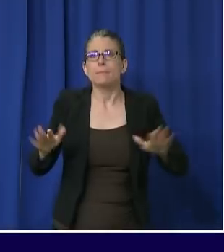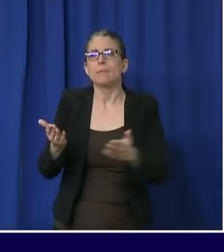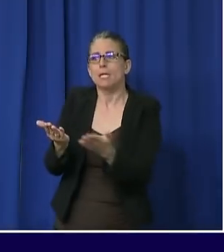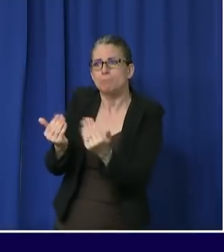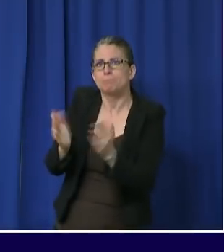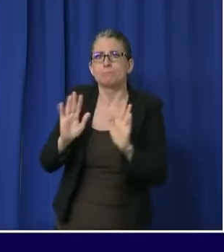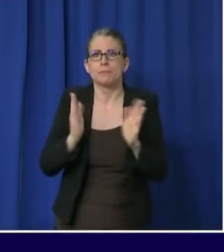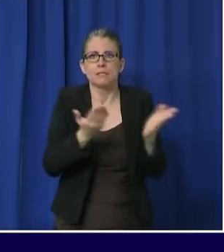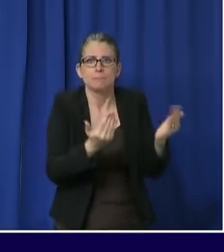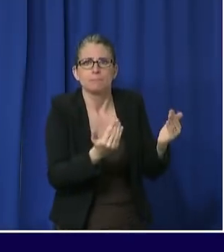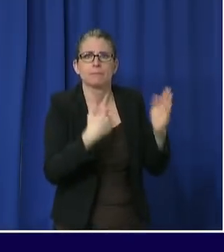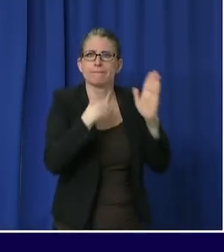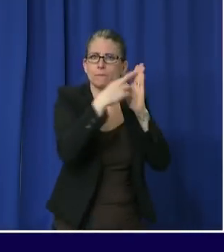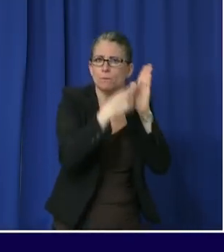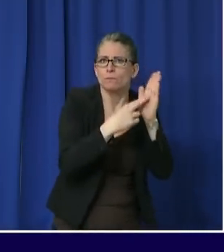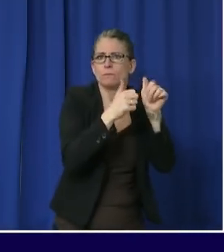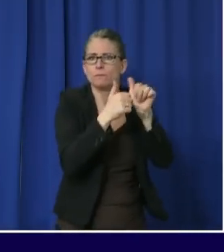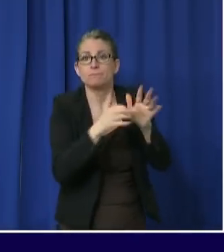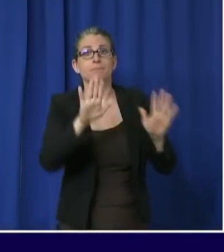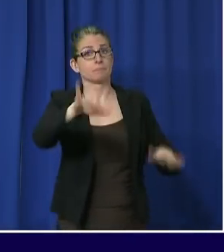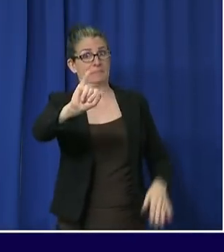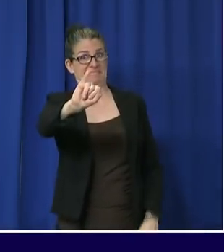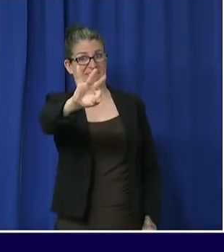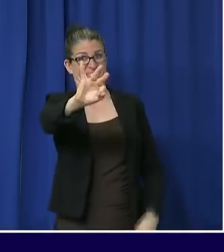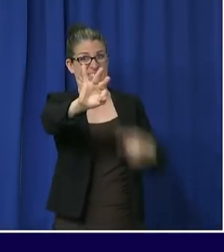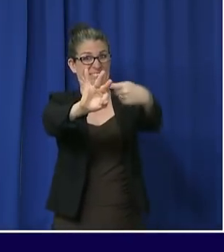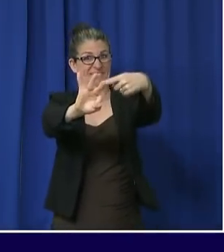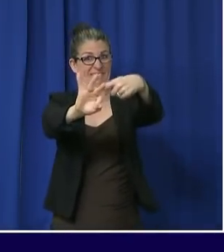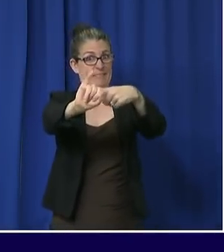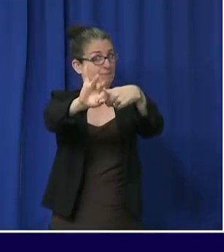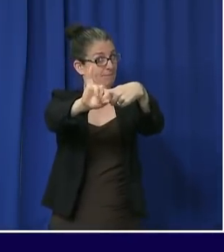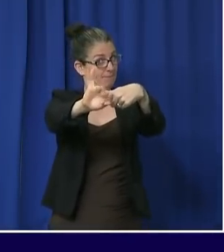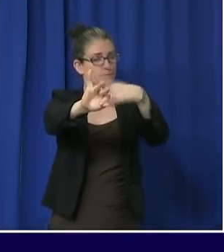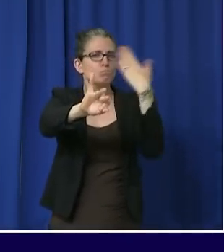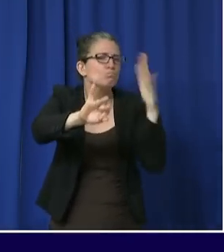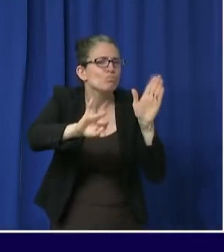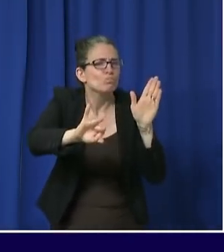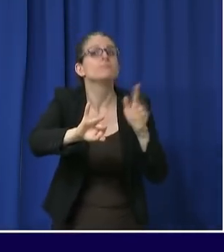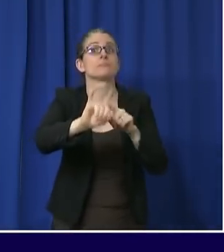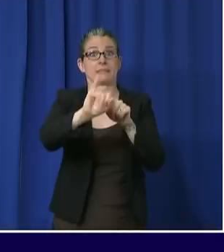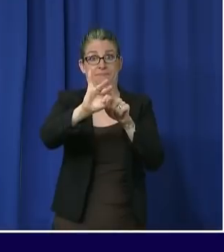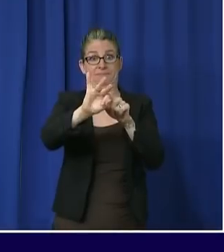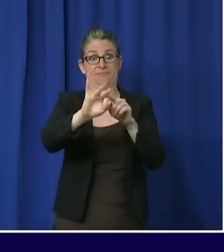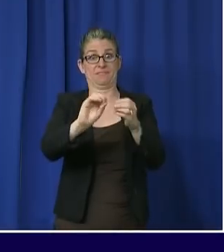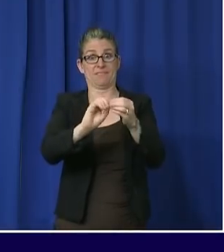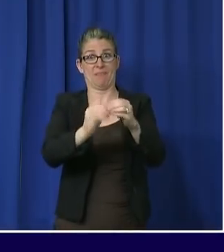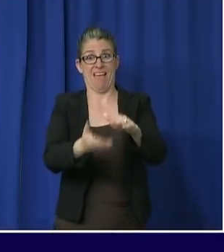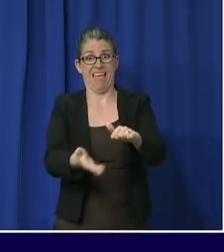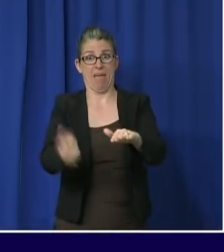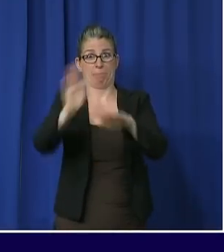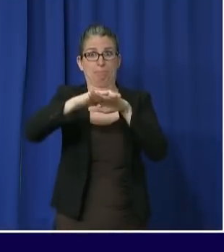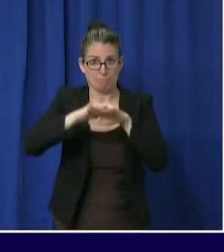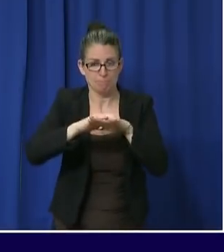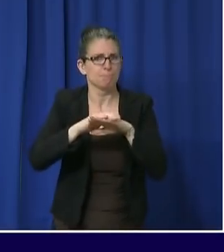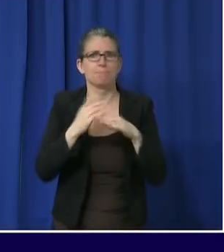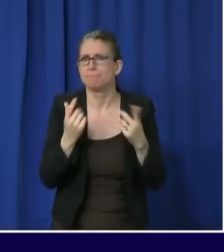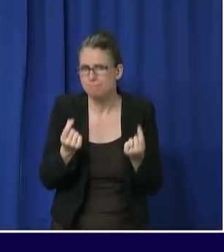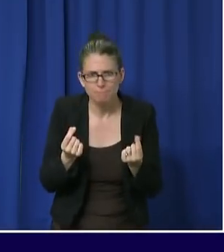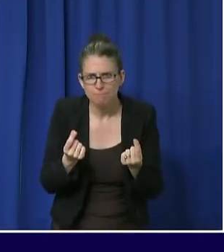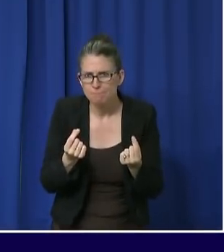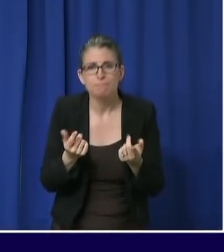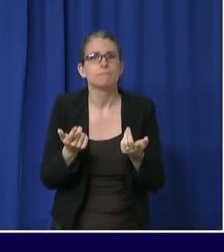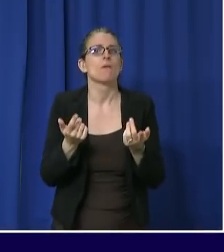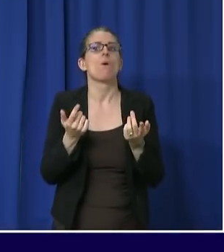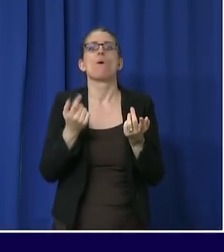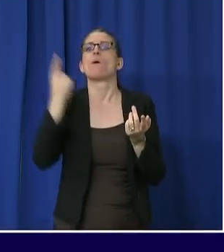hypothetically speaking, something like a spike in cases, or potentially a spike that generated community transmission, we